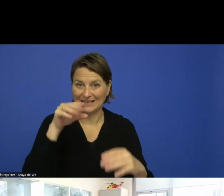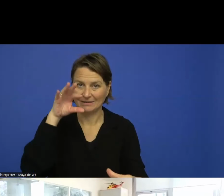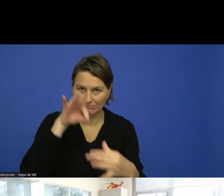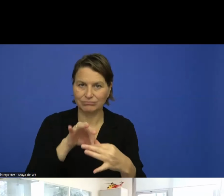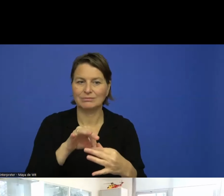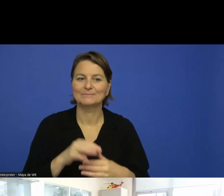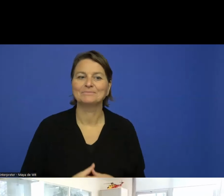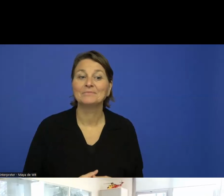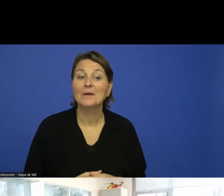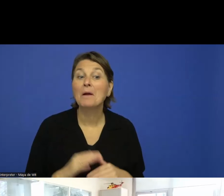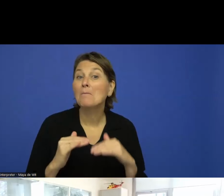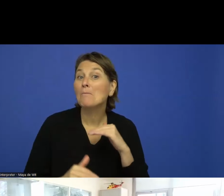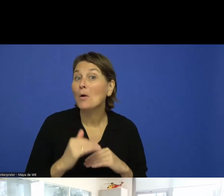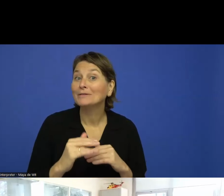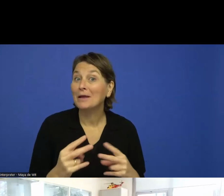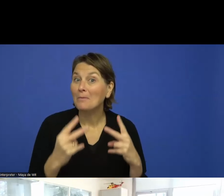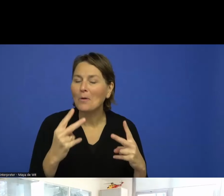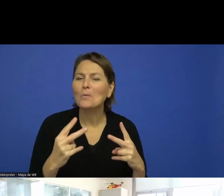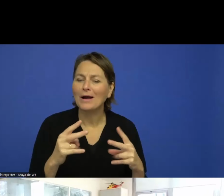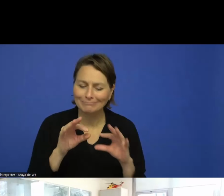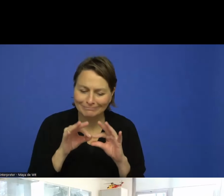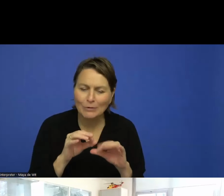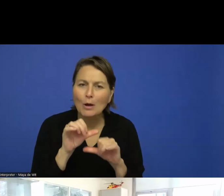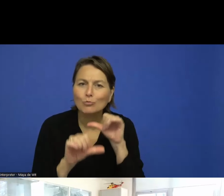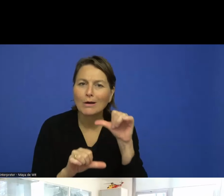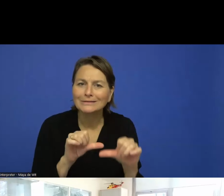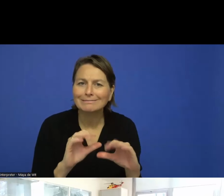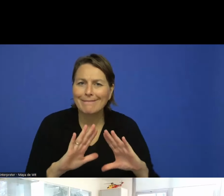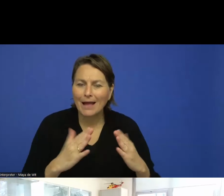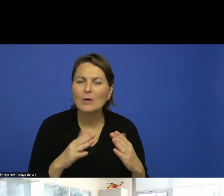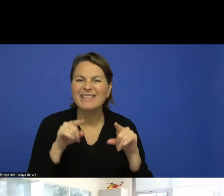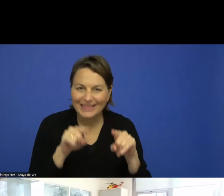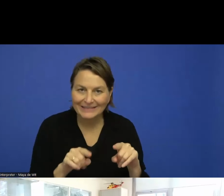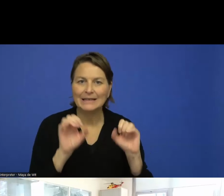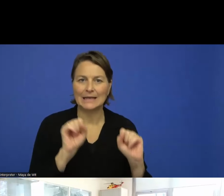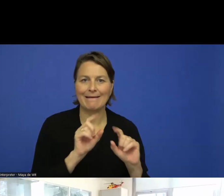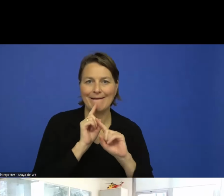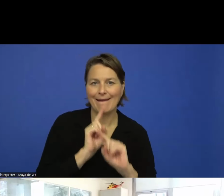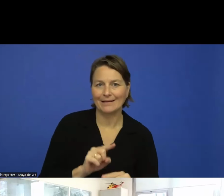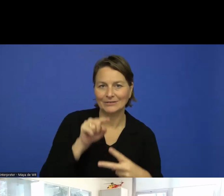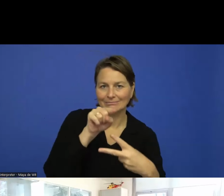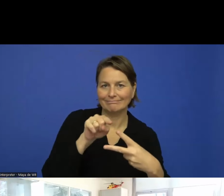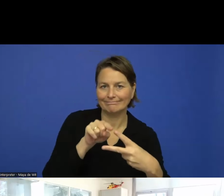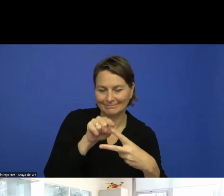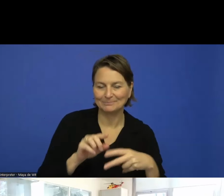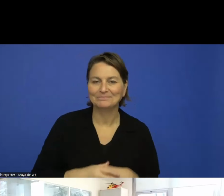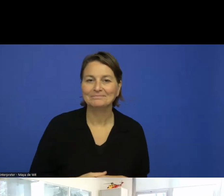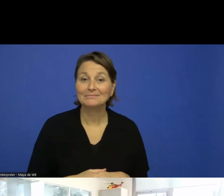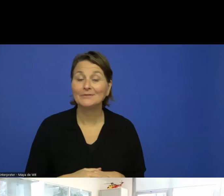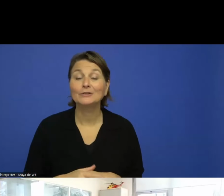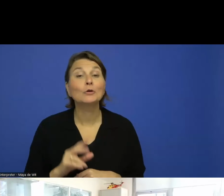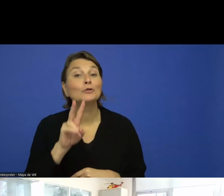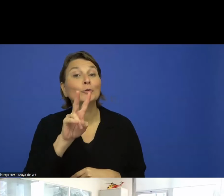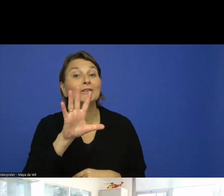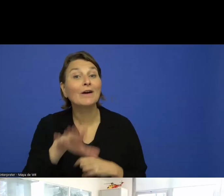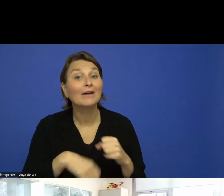about the process you take to answer those questions. So at that point, over 25 years ago, I went back